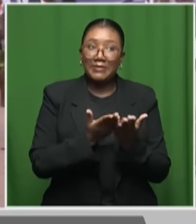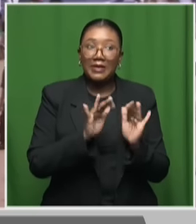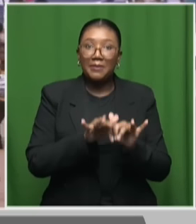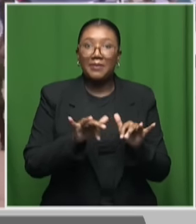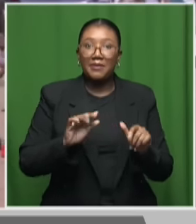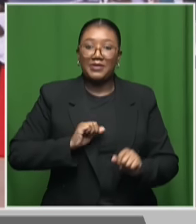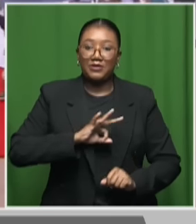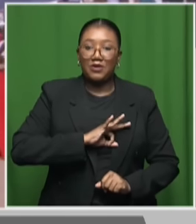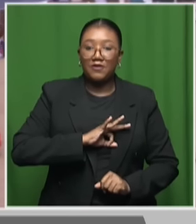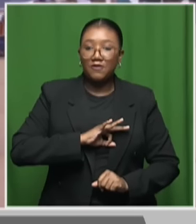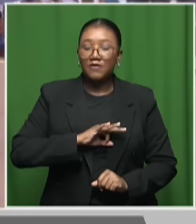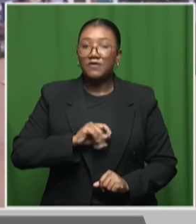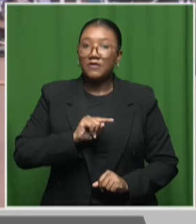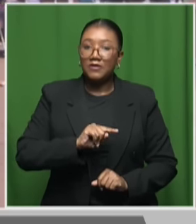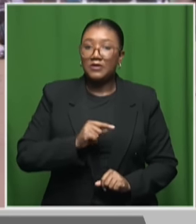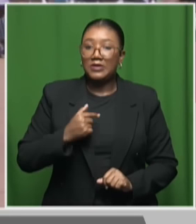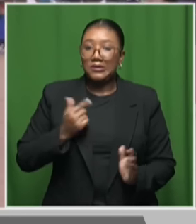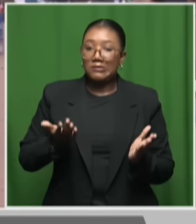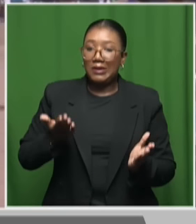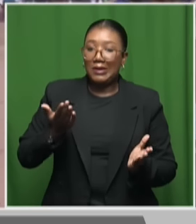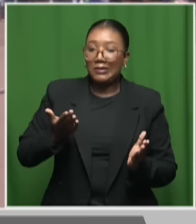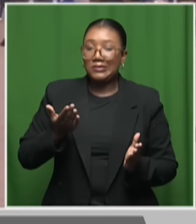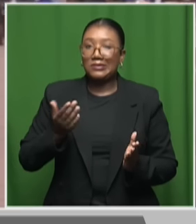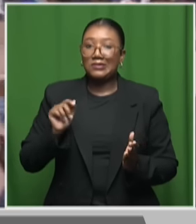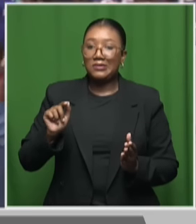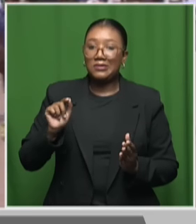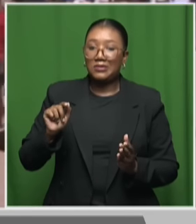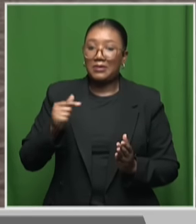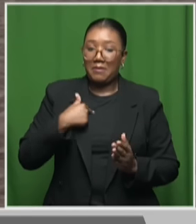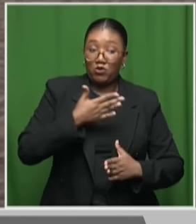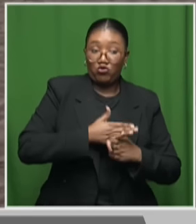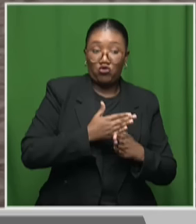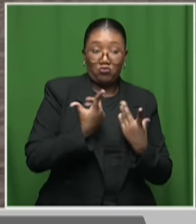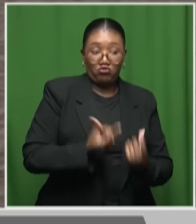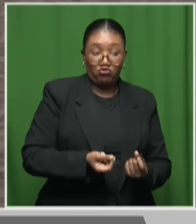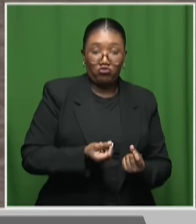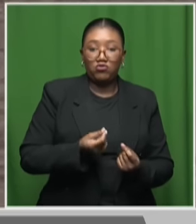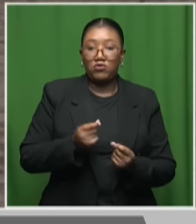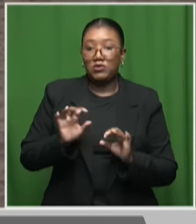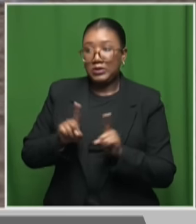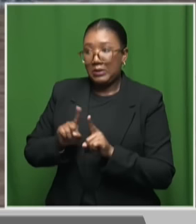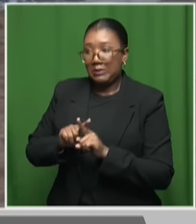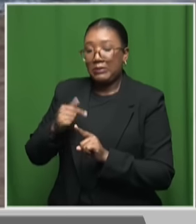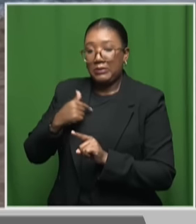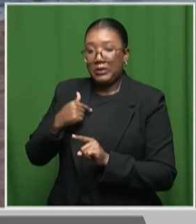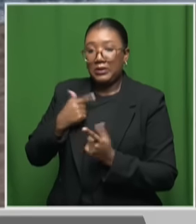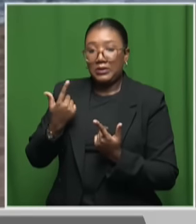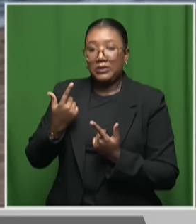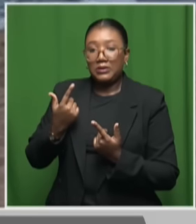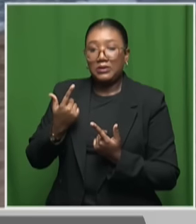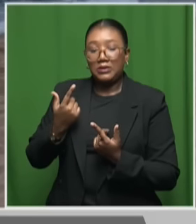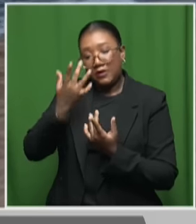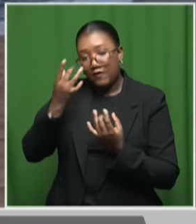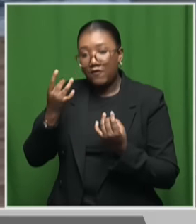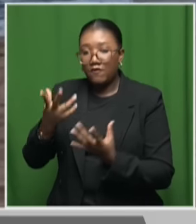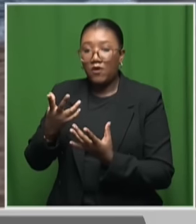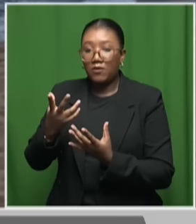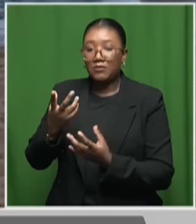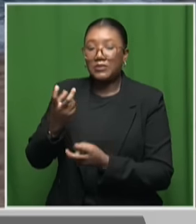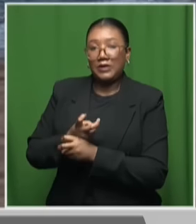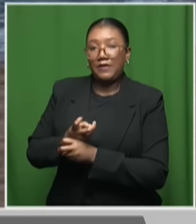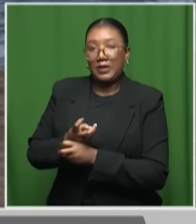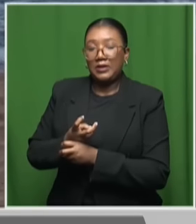So yes, it is always a balancing act between doing the job and, unfortunately dealing with the heartbreak